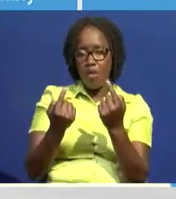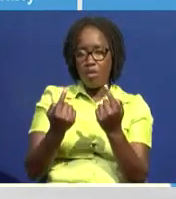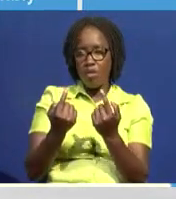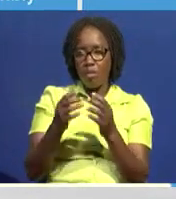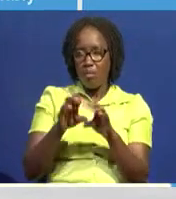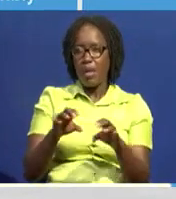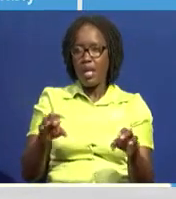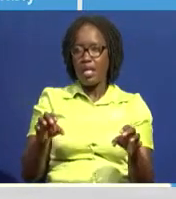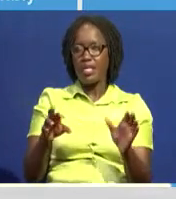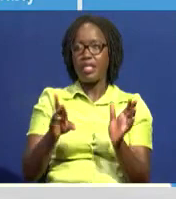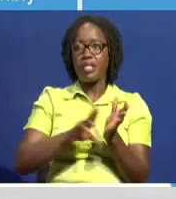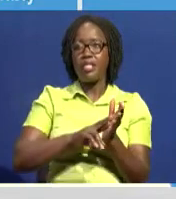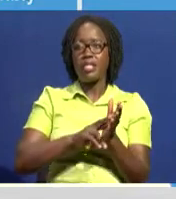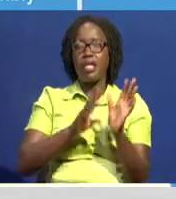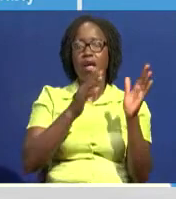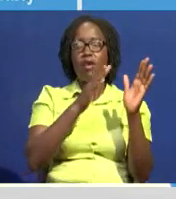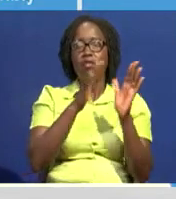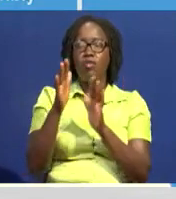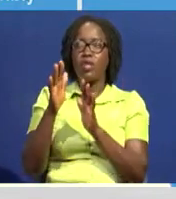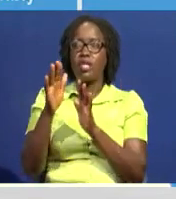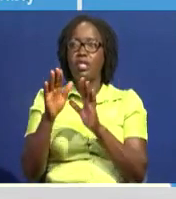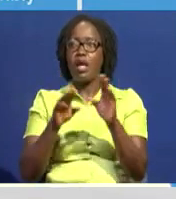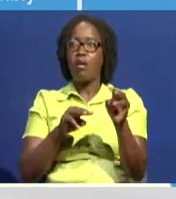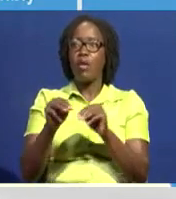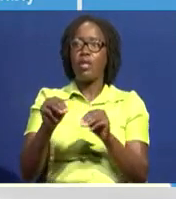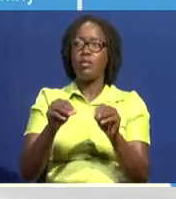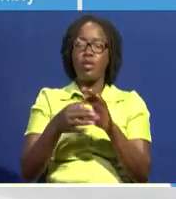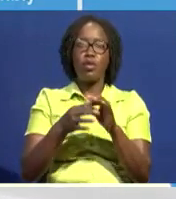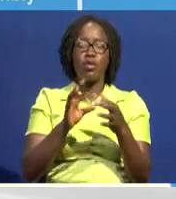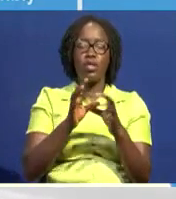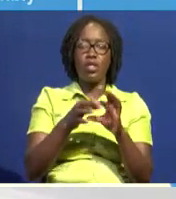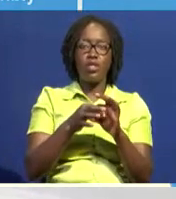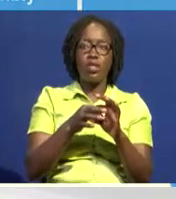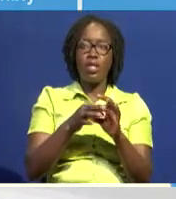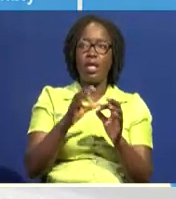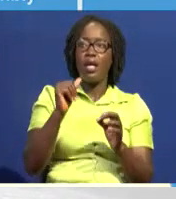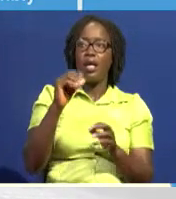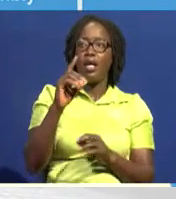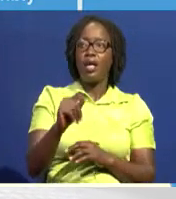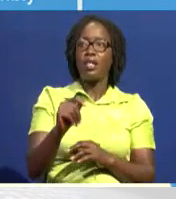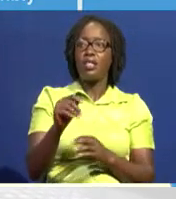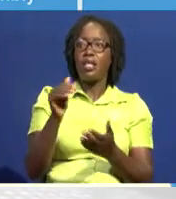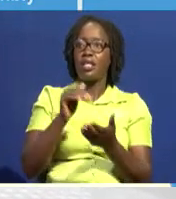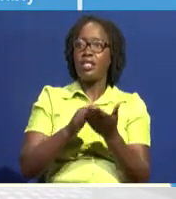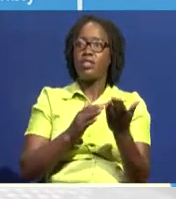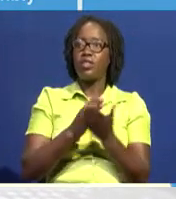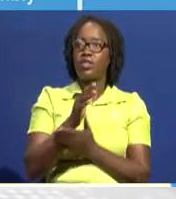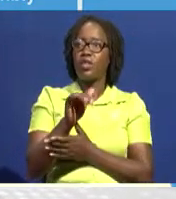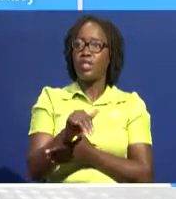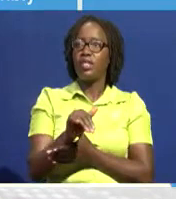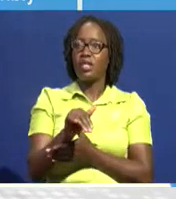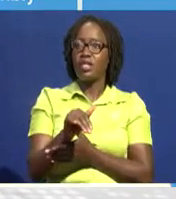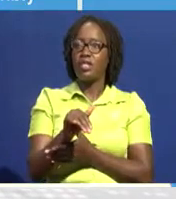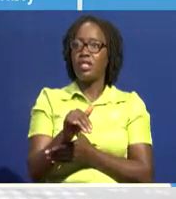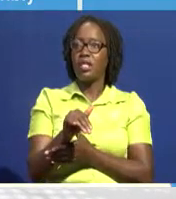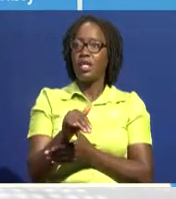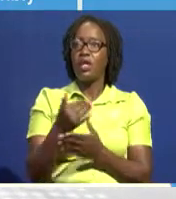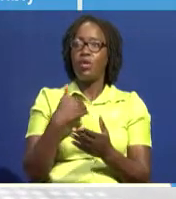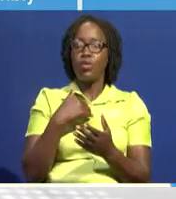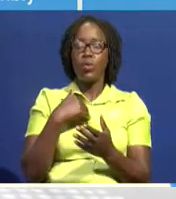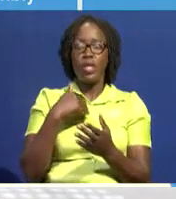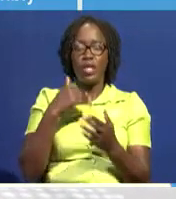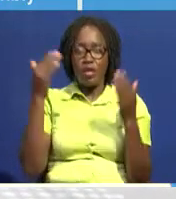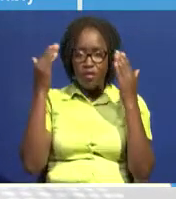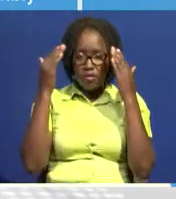are working on our Forest Management and Coordination Act, again, to ensure that we capitalize on